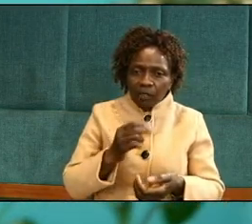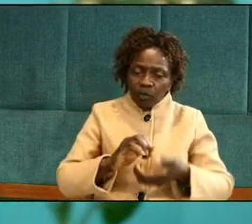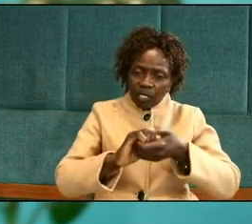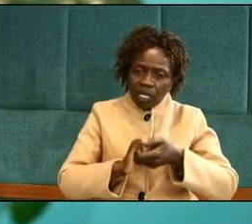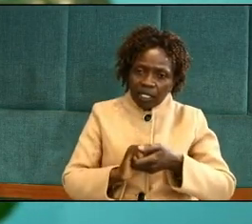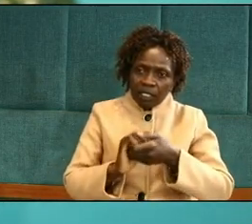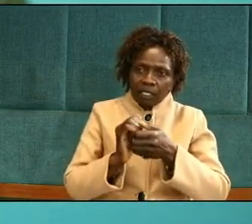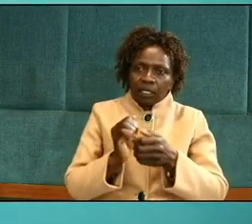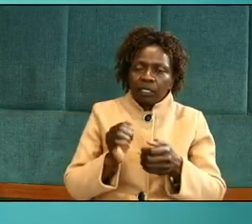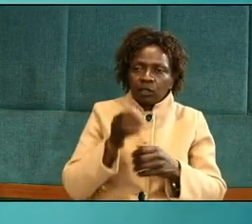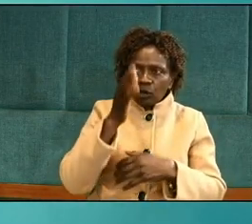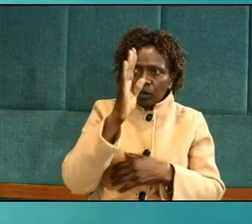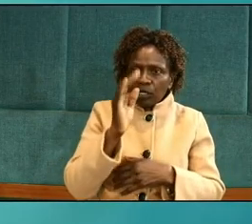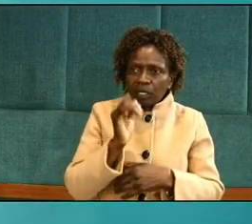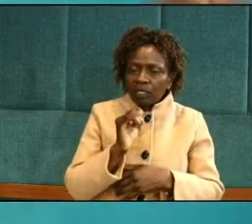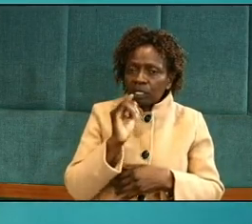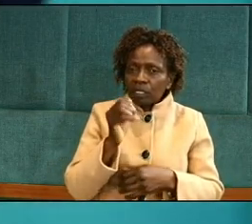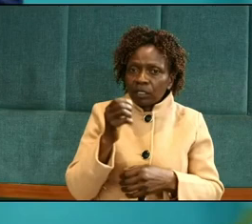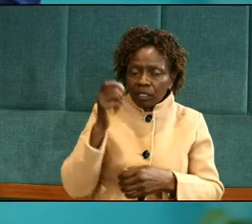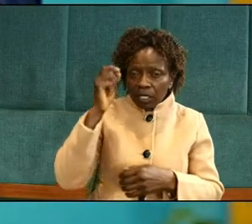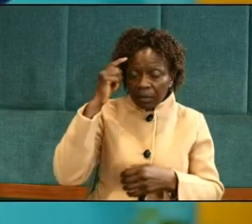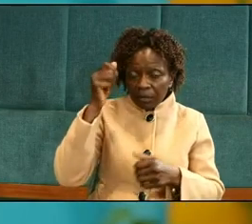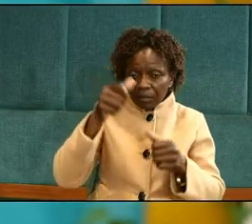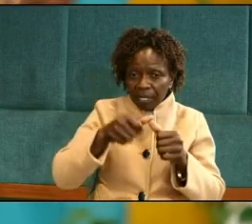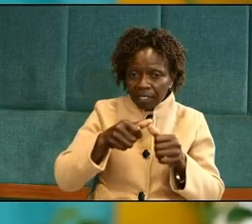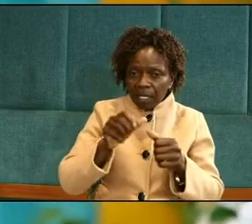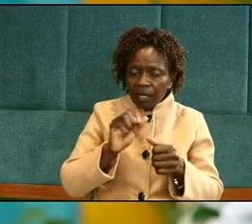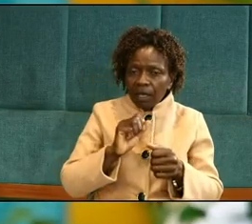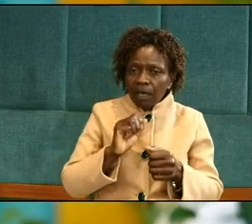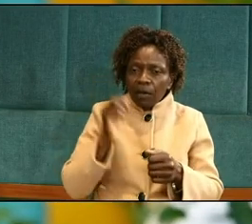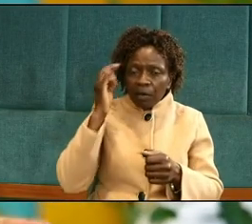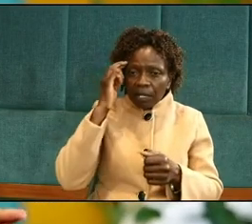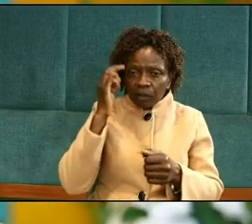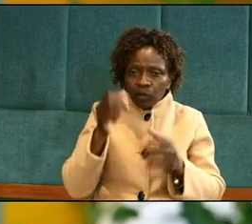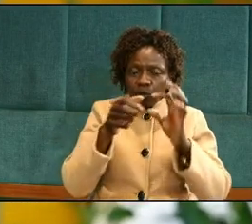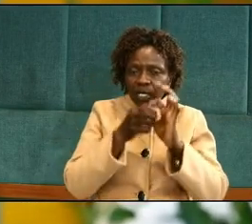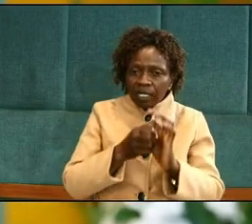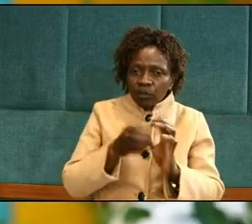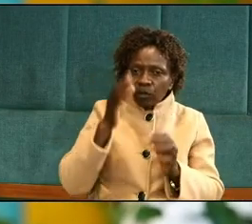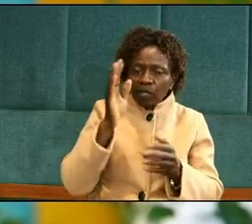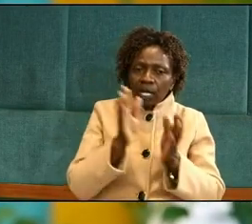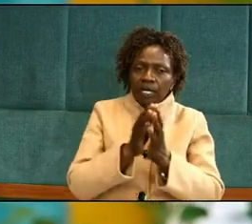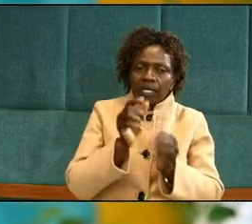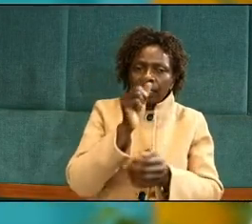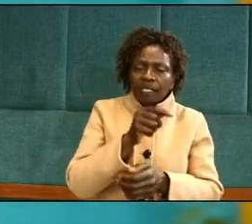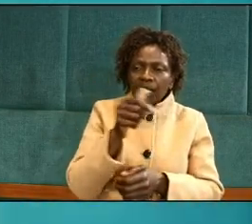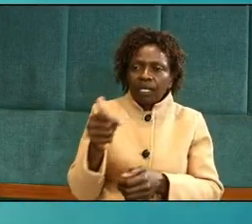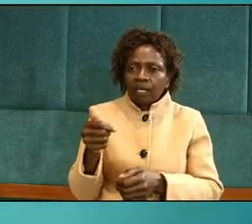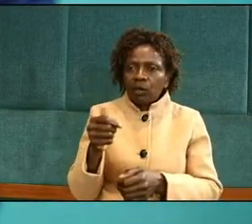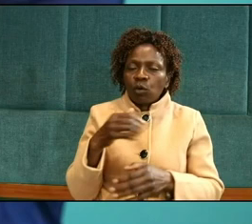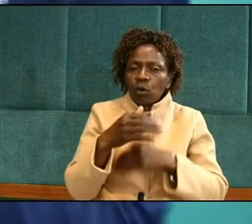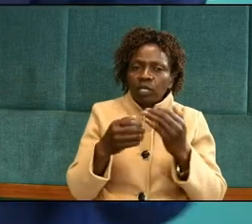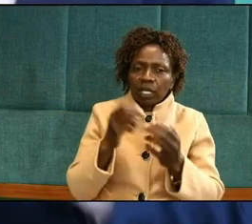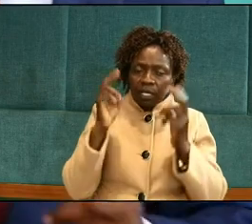does is that it helps our minds connect to God and connect to each other. All the issues that